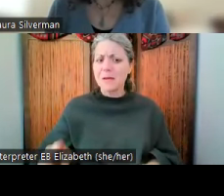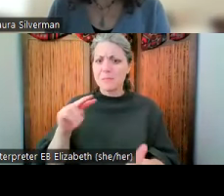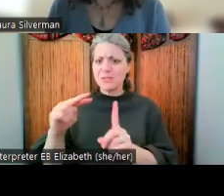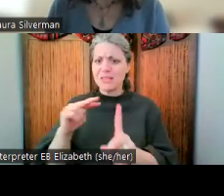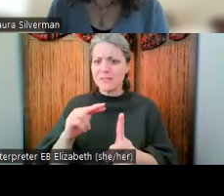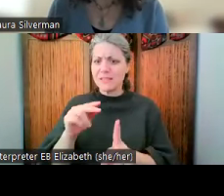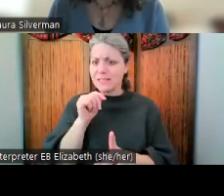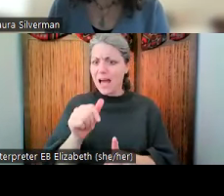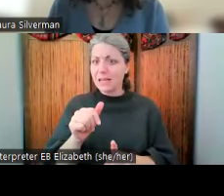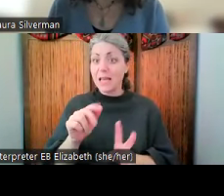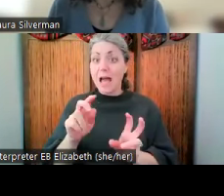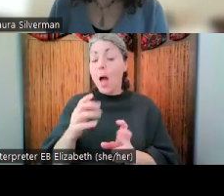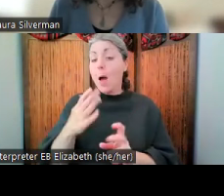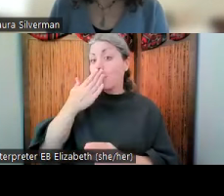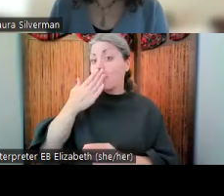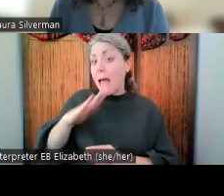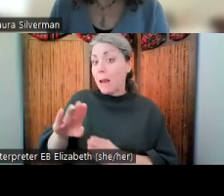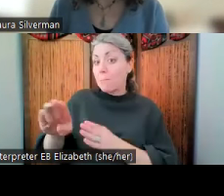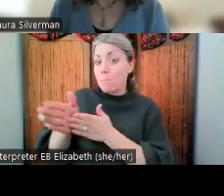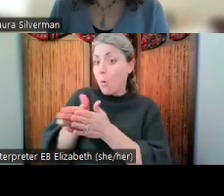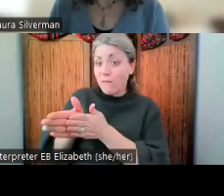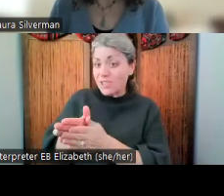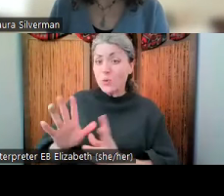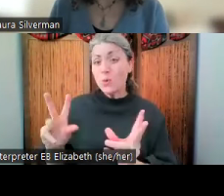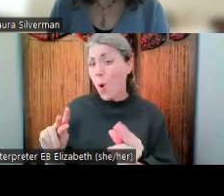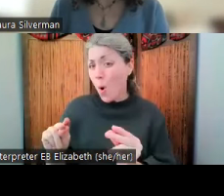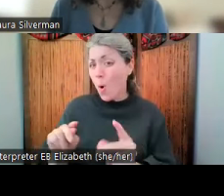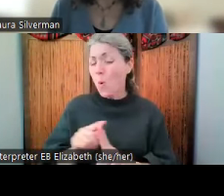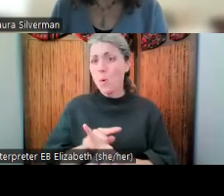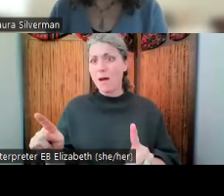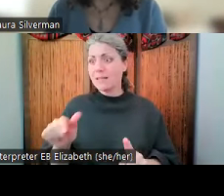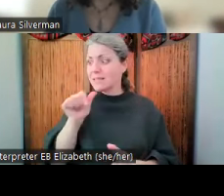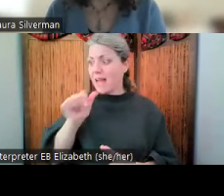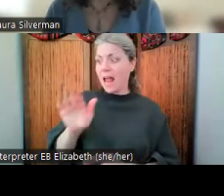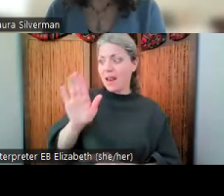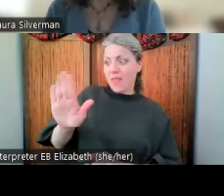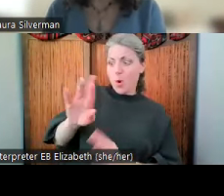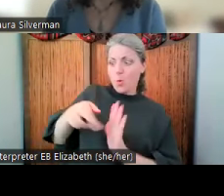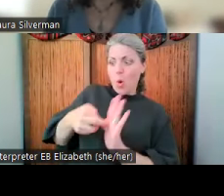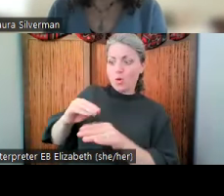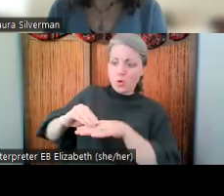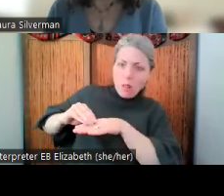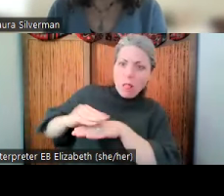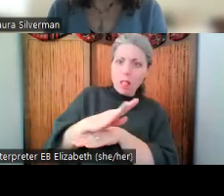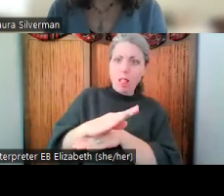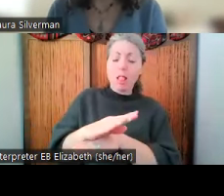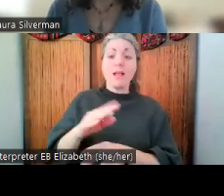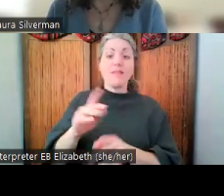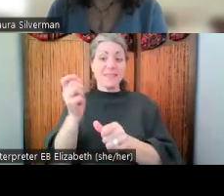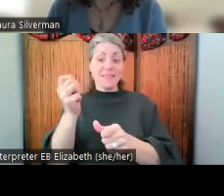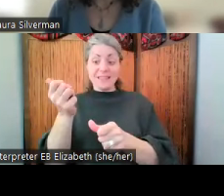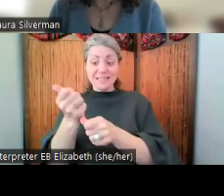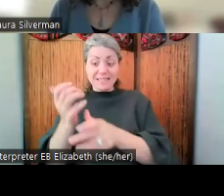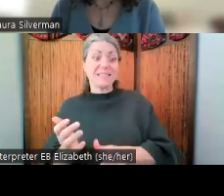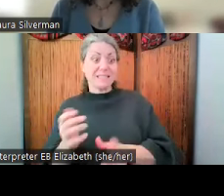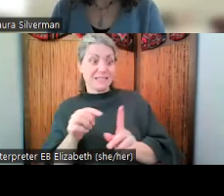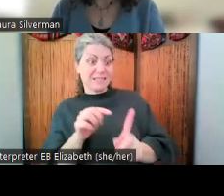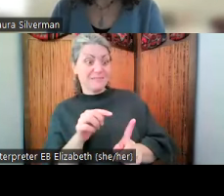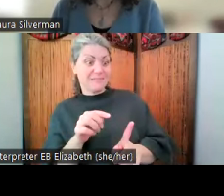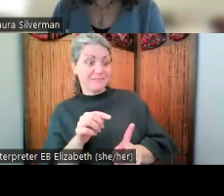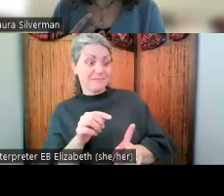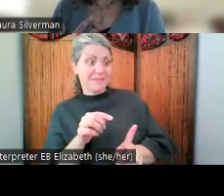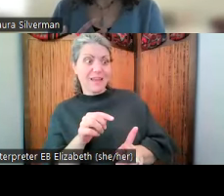coming from a bad place, but also not really, you know, it became clear that the assistant didn't understand their role and that the